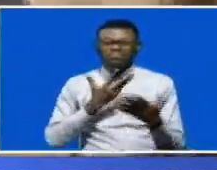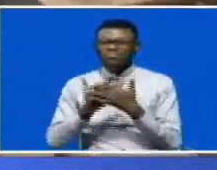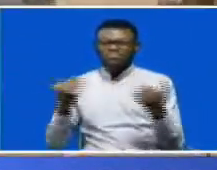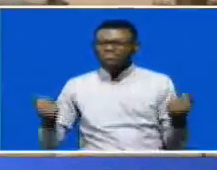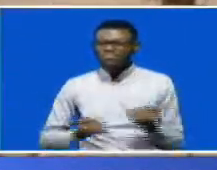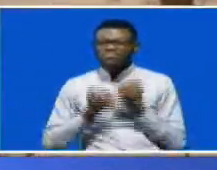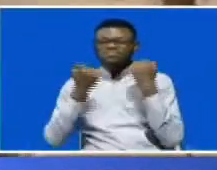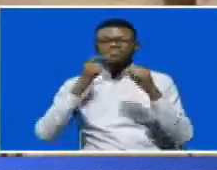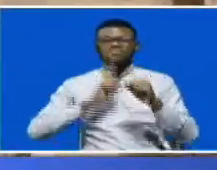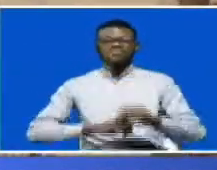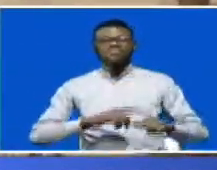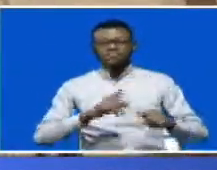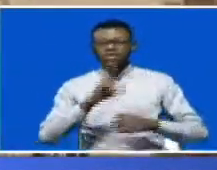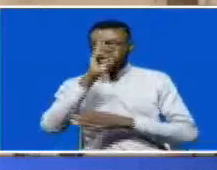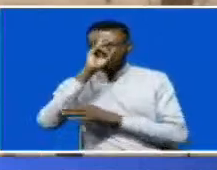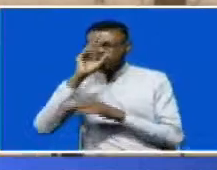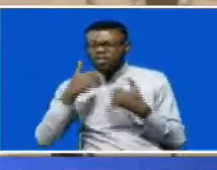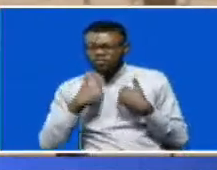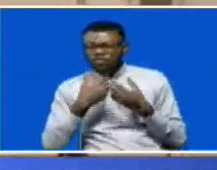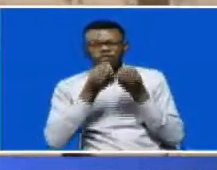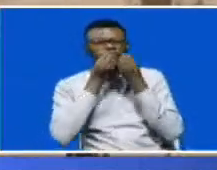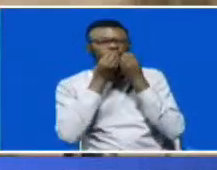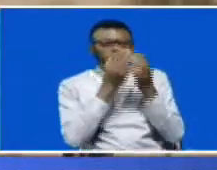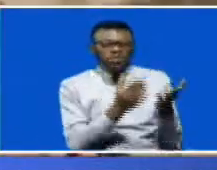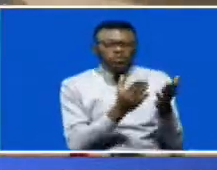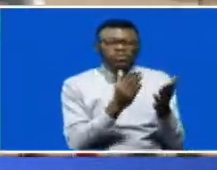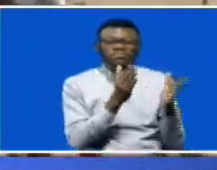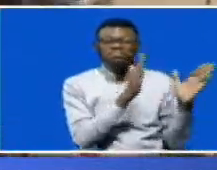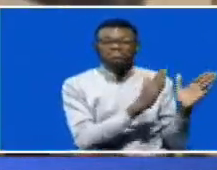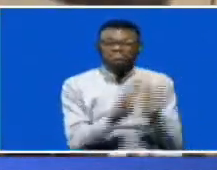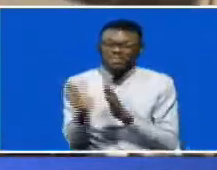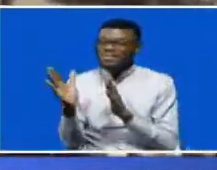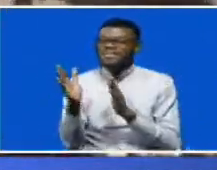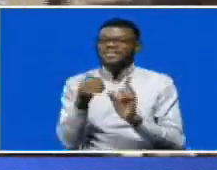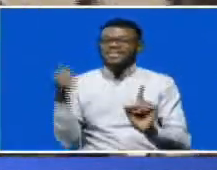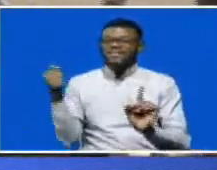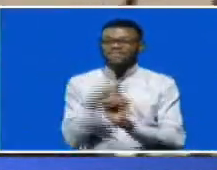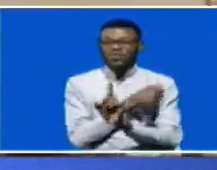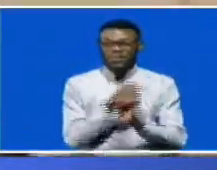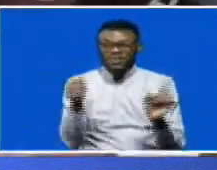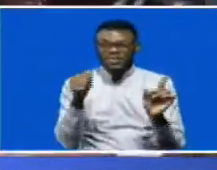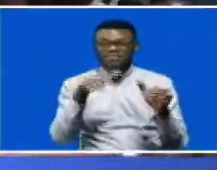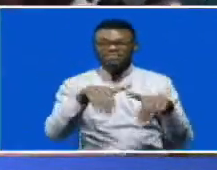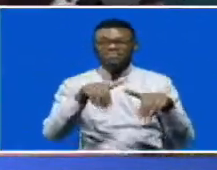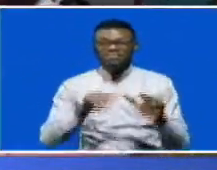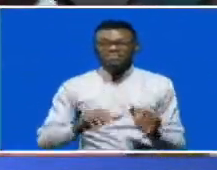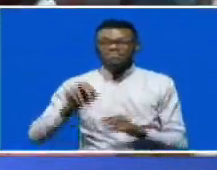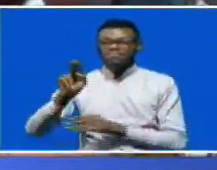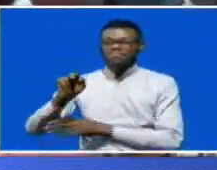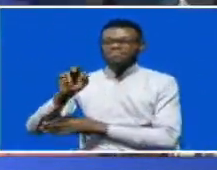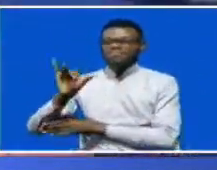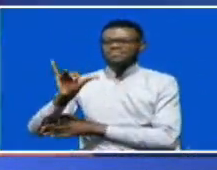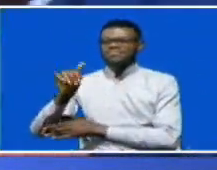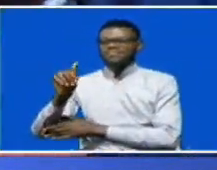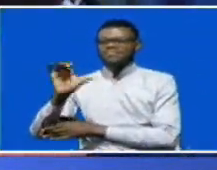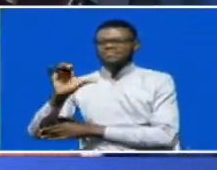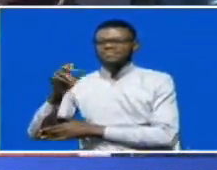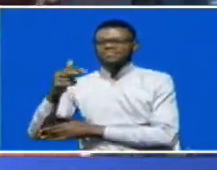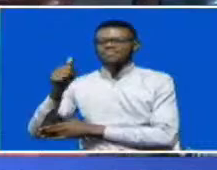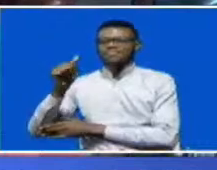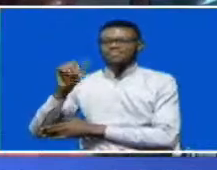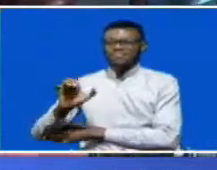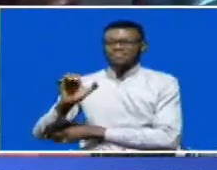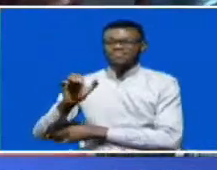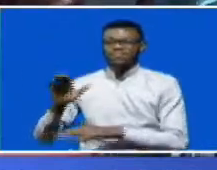after intelligence reports linked them to planned chaos at the Nyachae burial. You know, your guess could be as good as